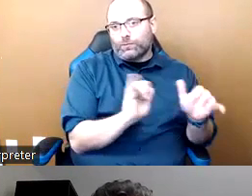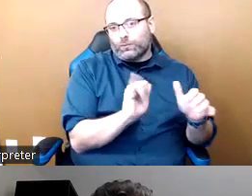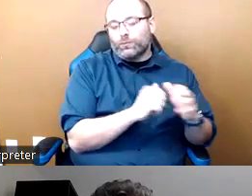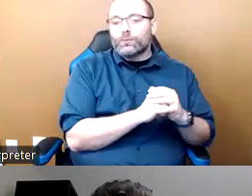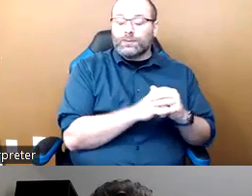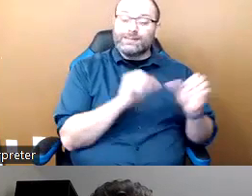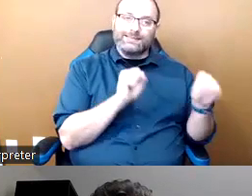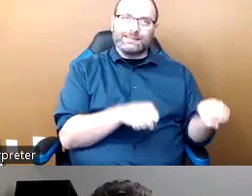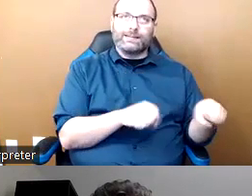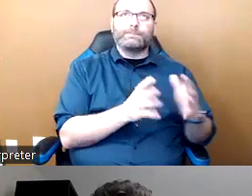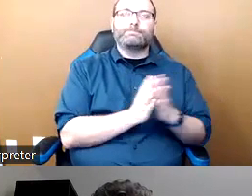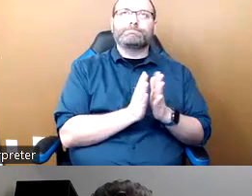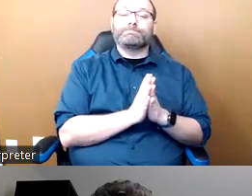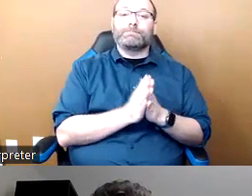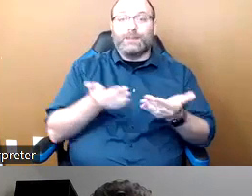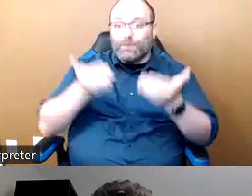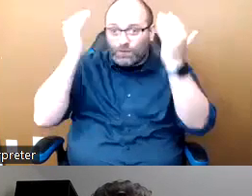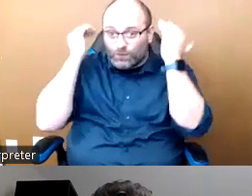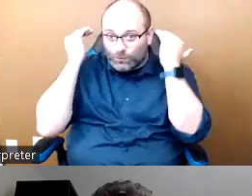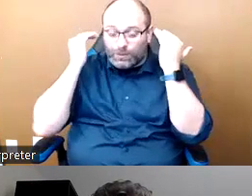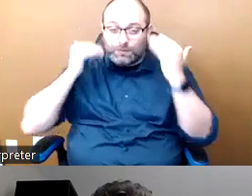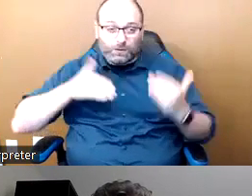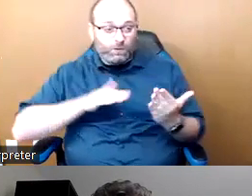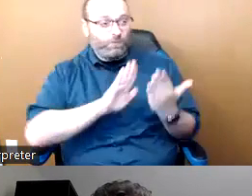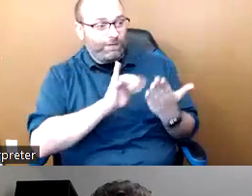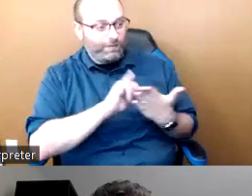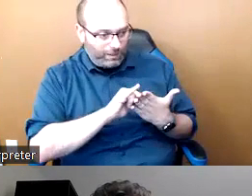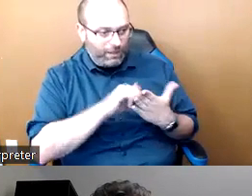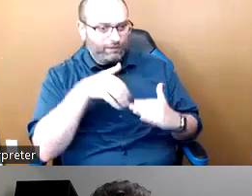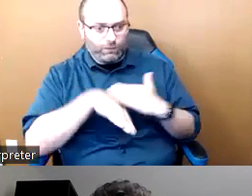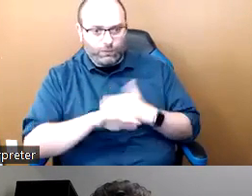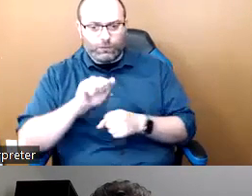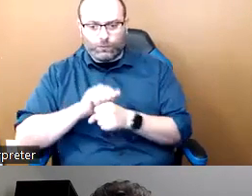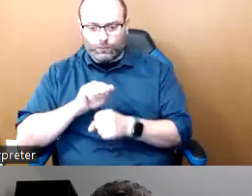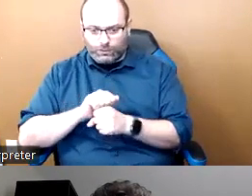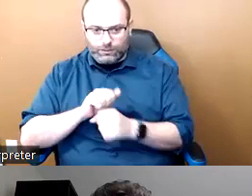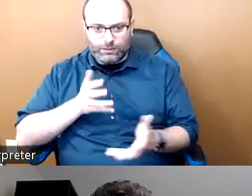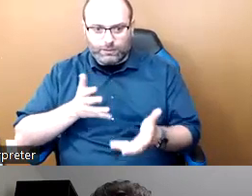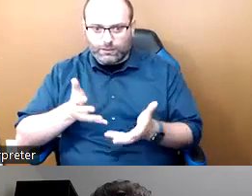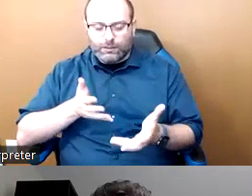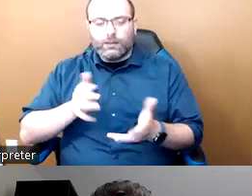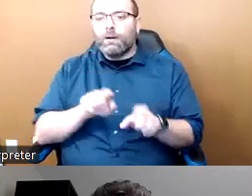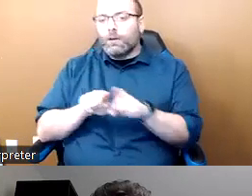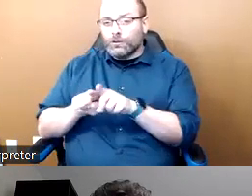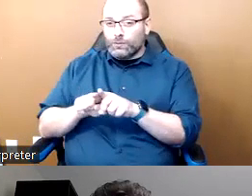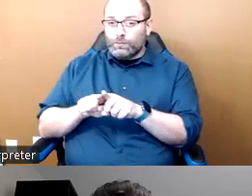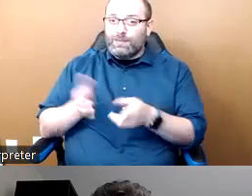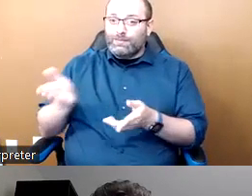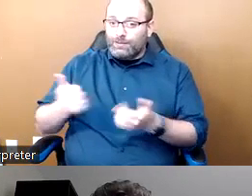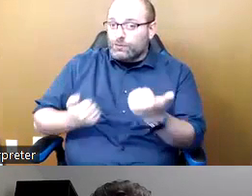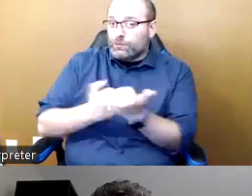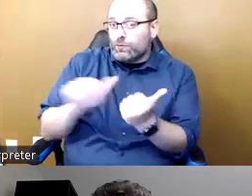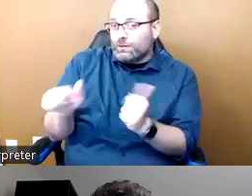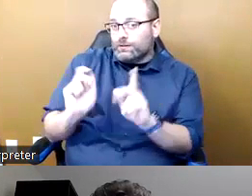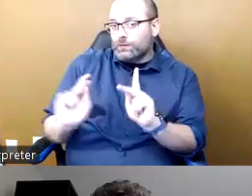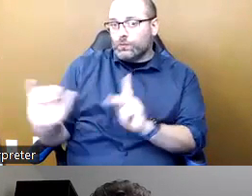can be overwhelming to face that and show up in your work and also be there for others. So I think